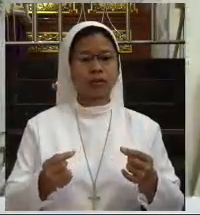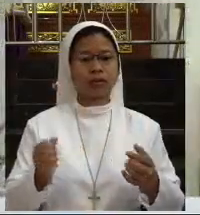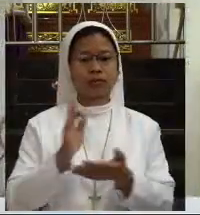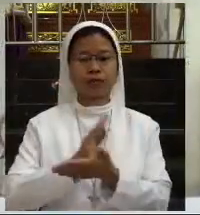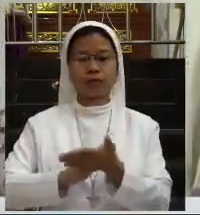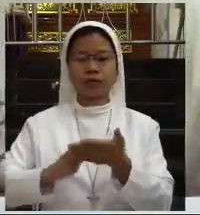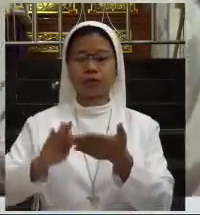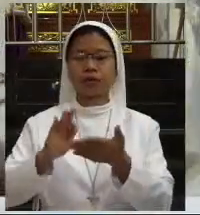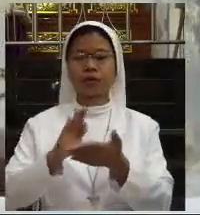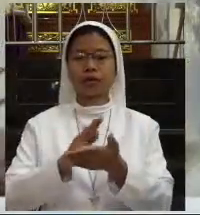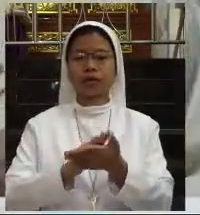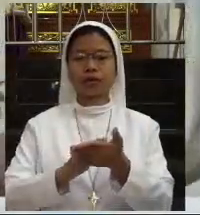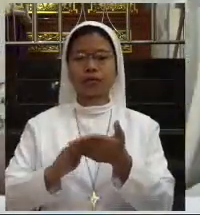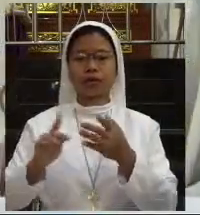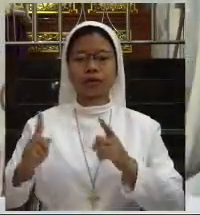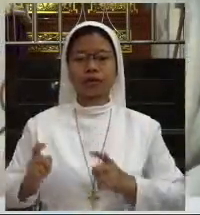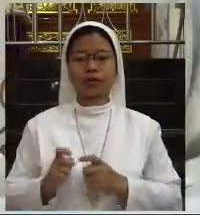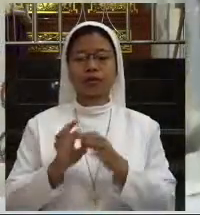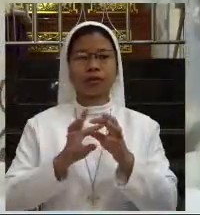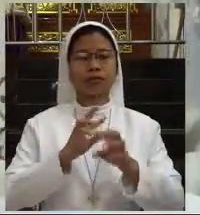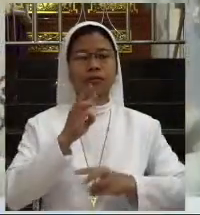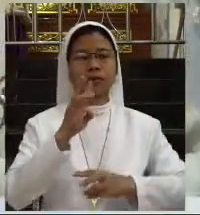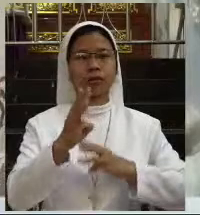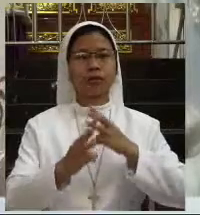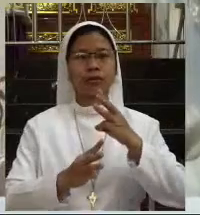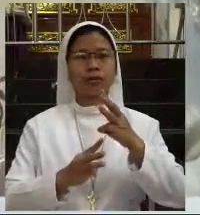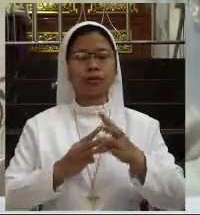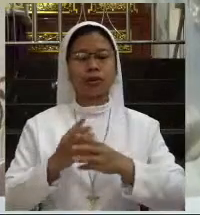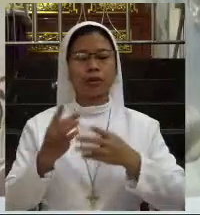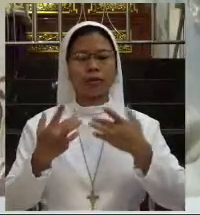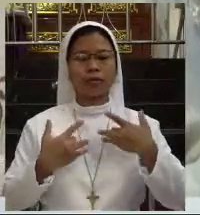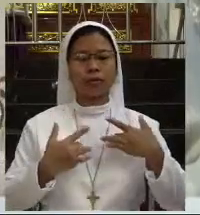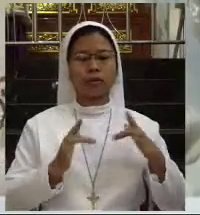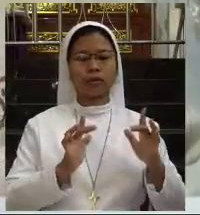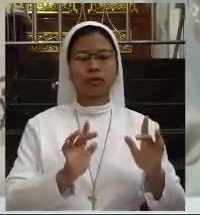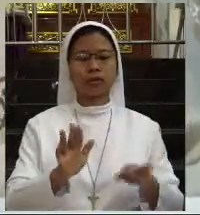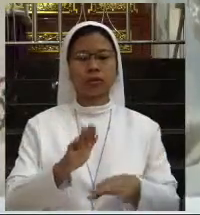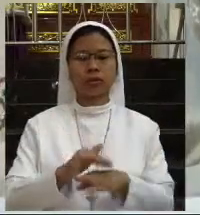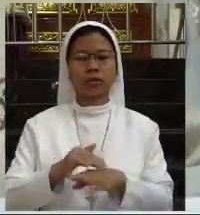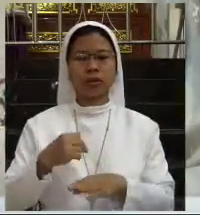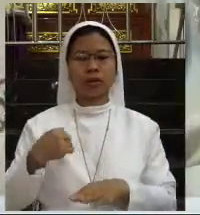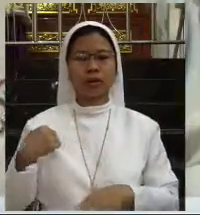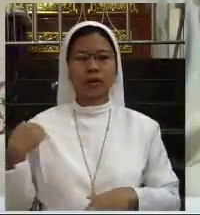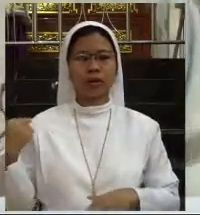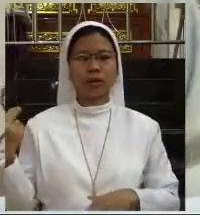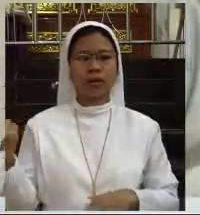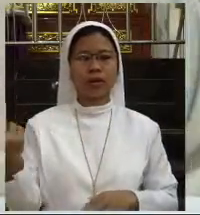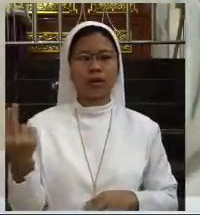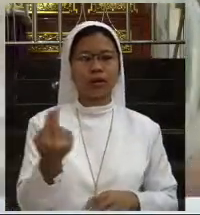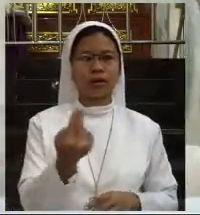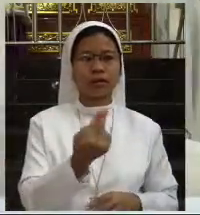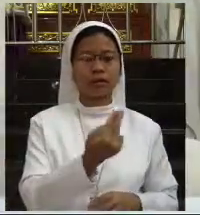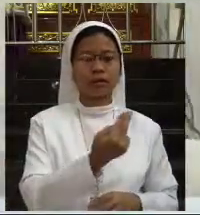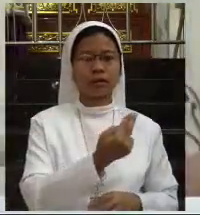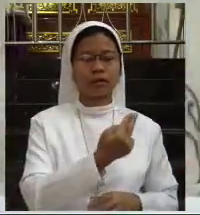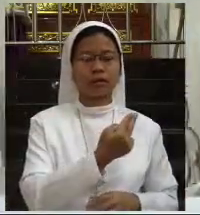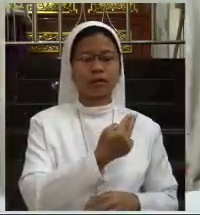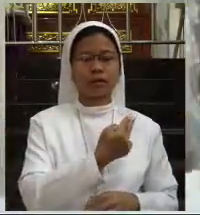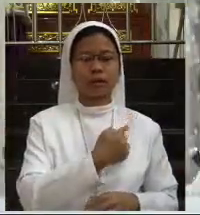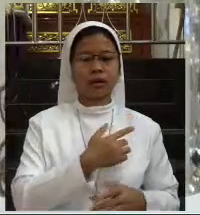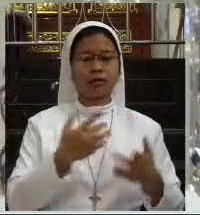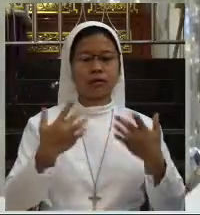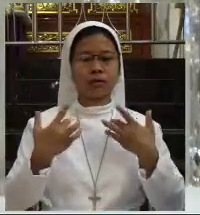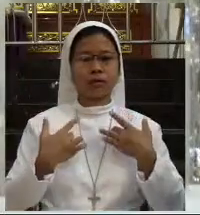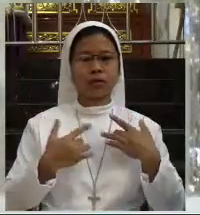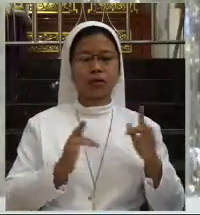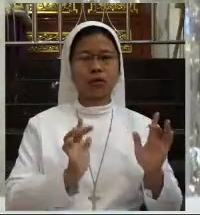the world. Have mercy on us.